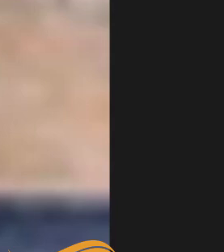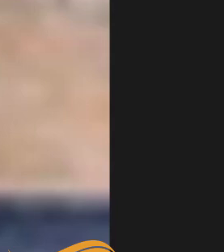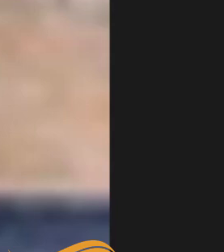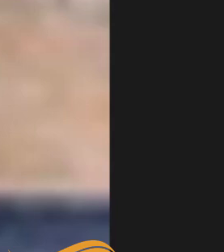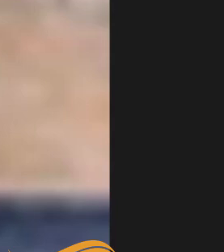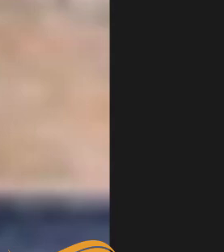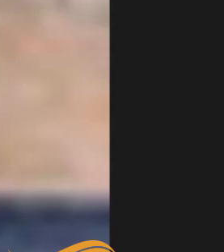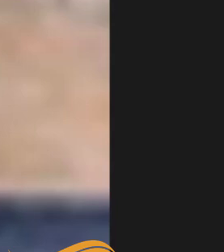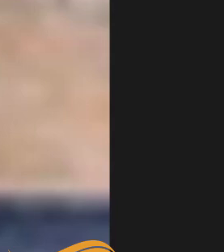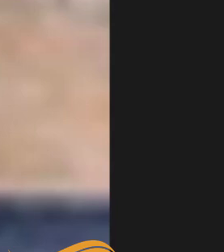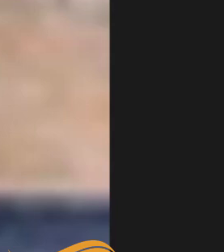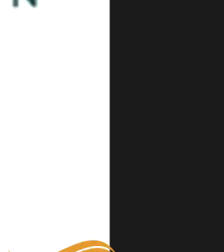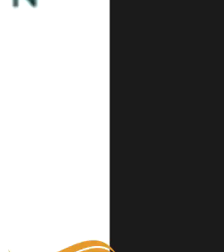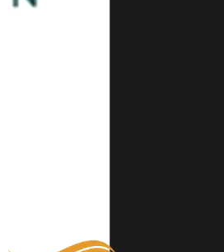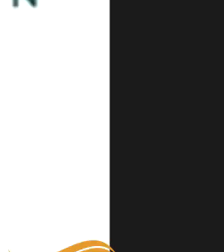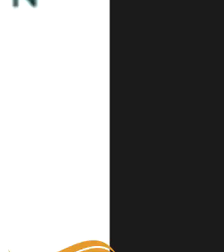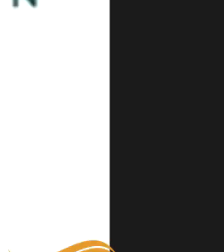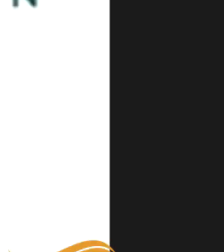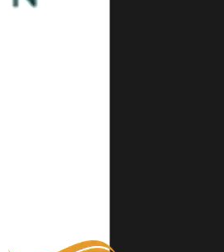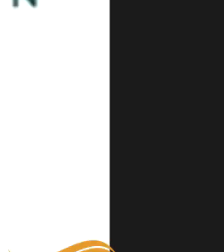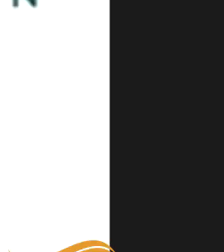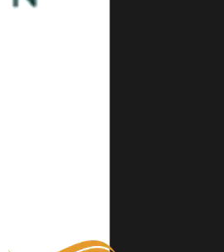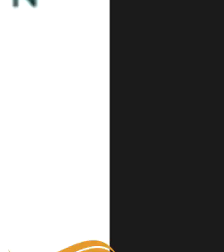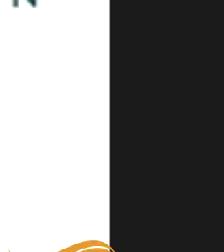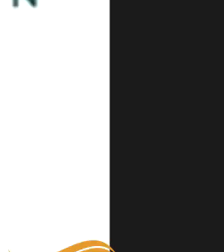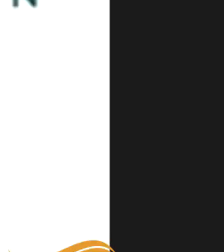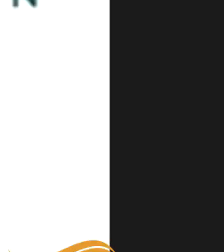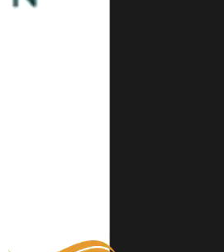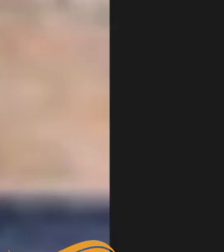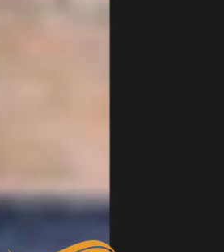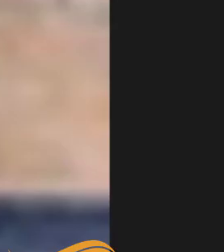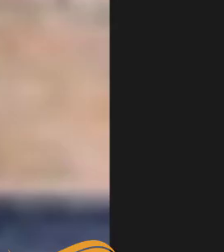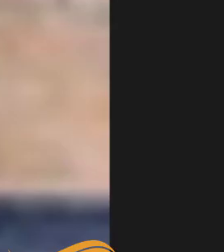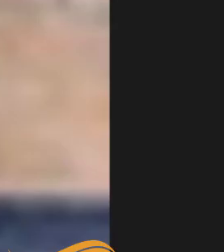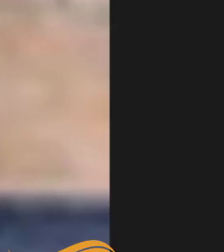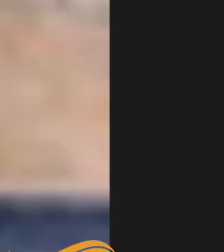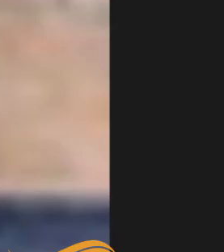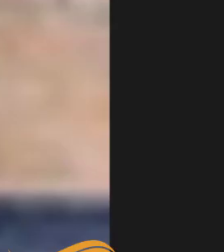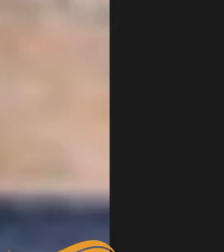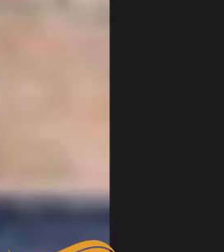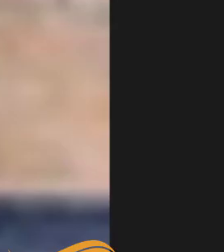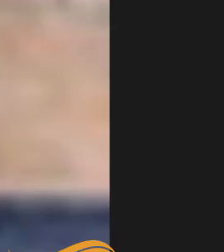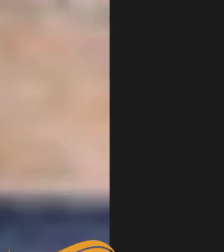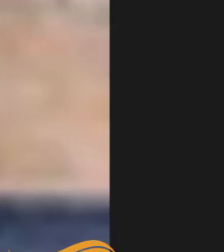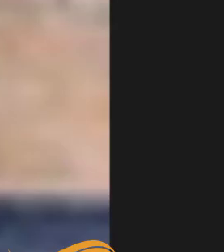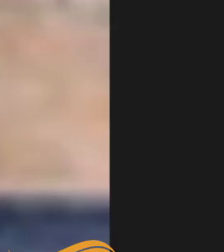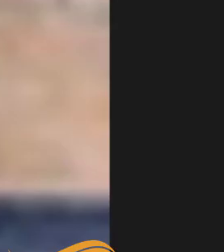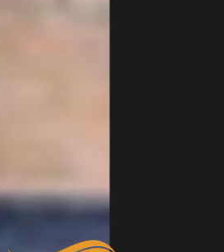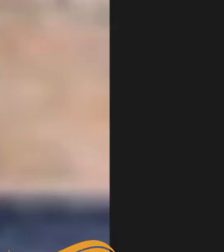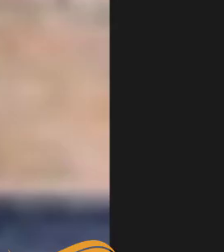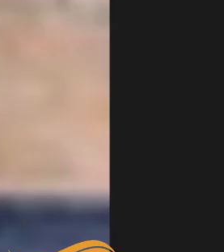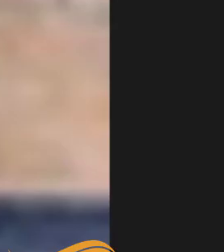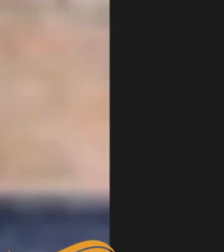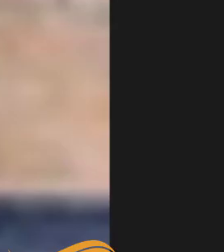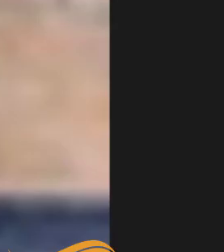Yes, now I can say. Yeah, kindly go ahead. Yes, good evening, everybody. So then I'm happy to